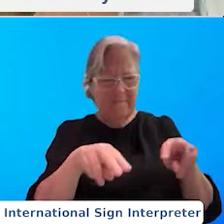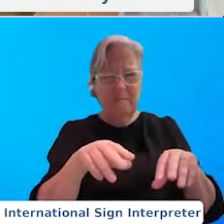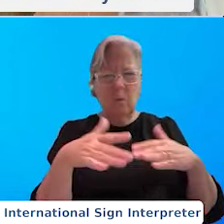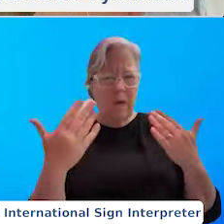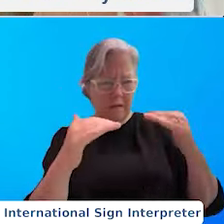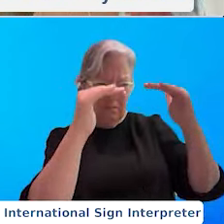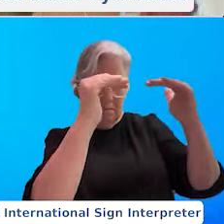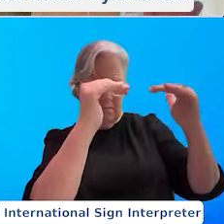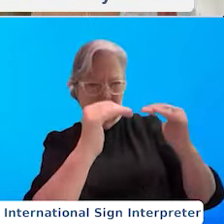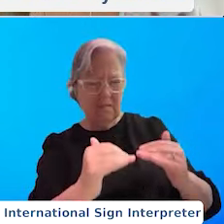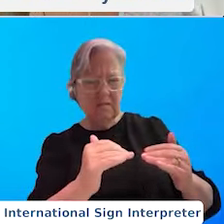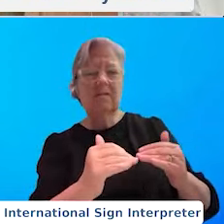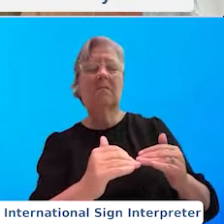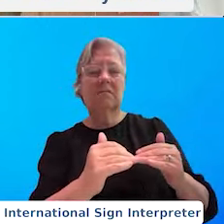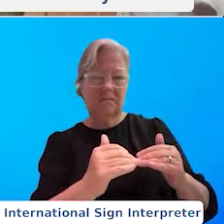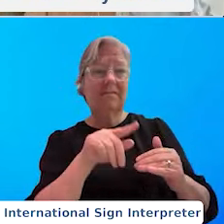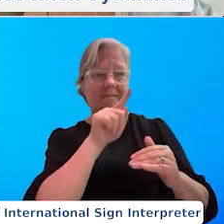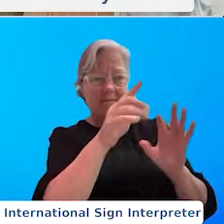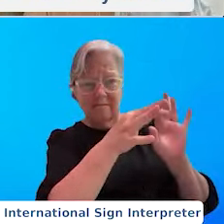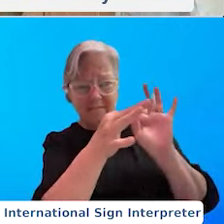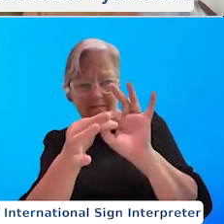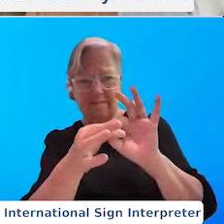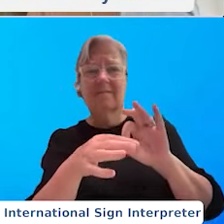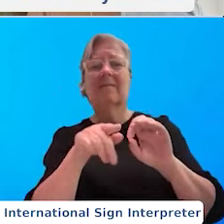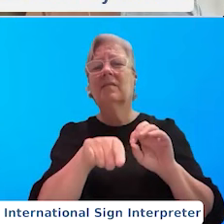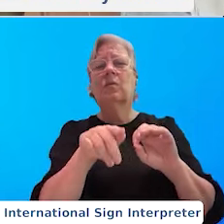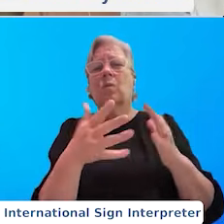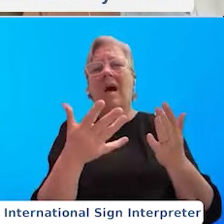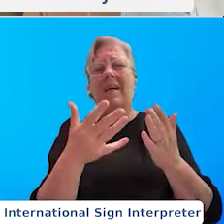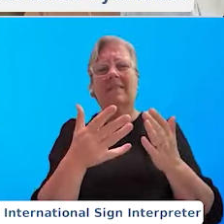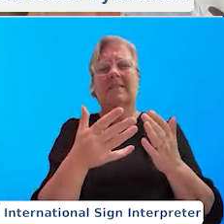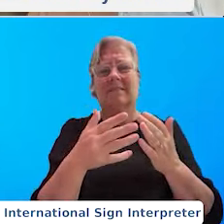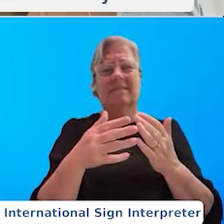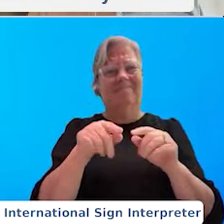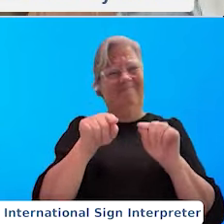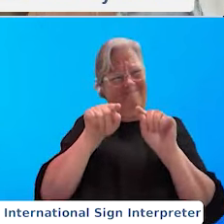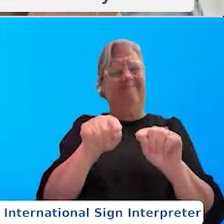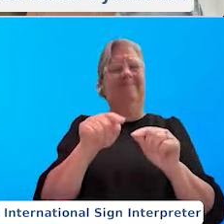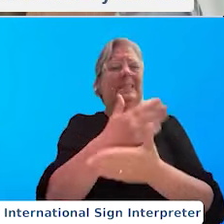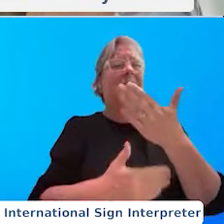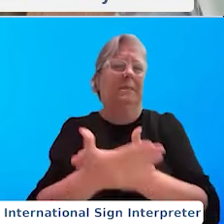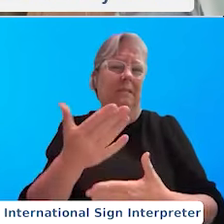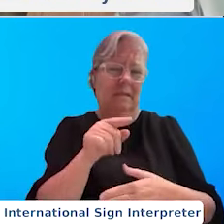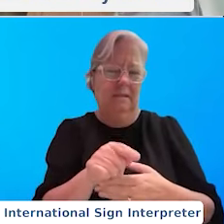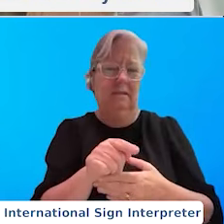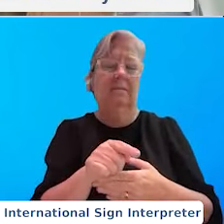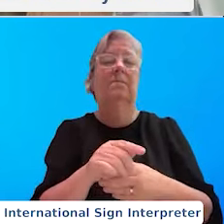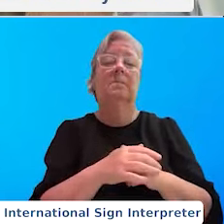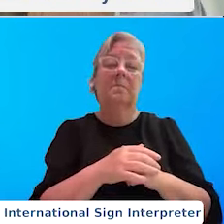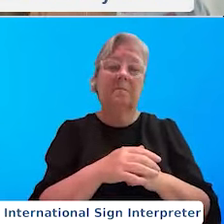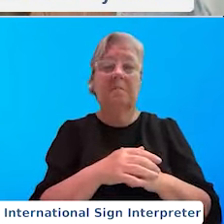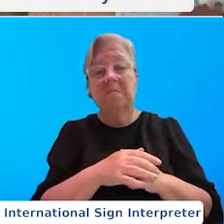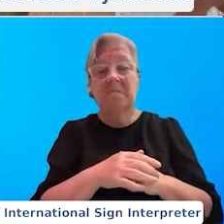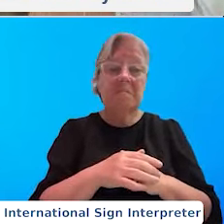The way, the approach that we took was really to undertake analysis of budgets, and this was done in collaboration with a number of different